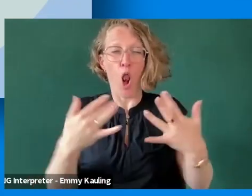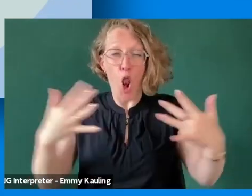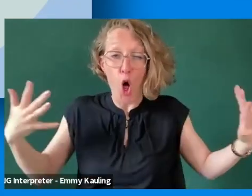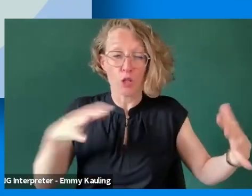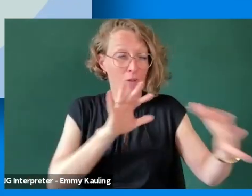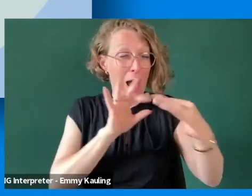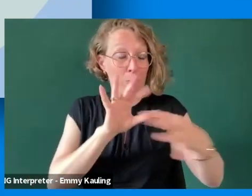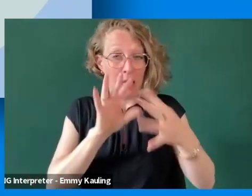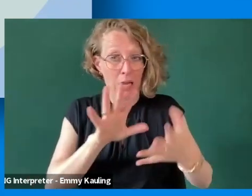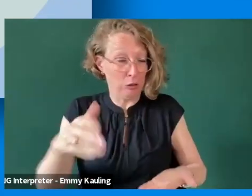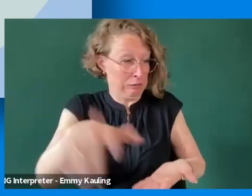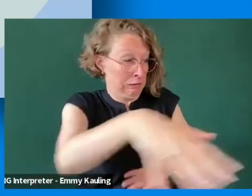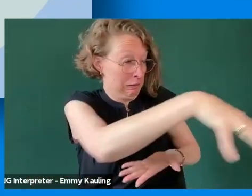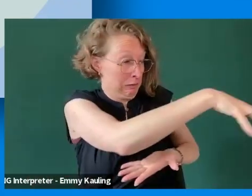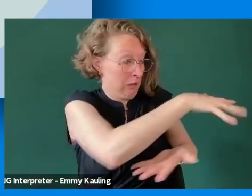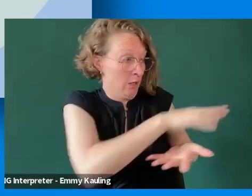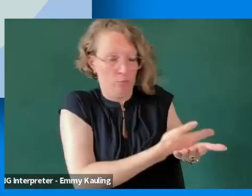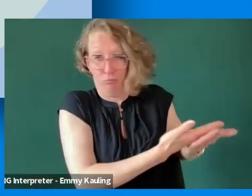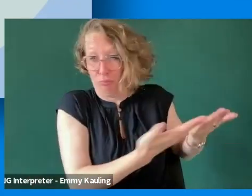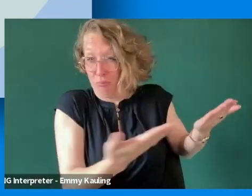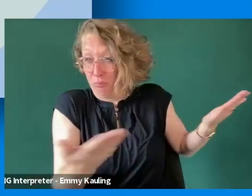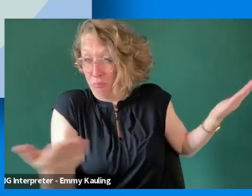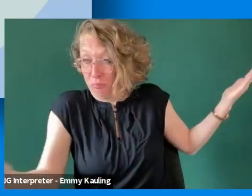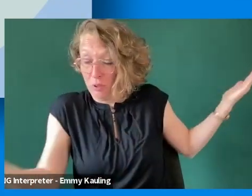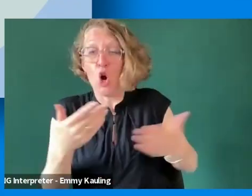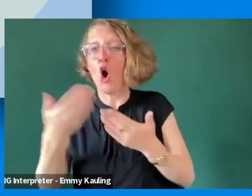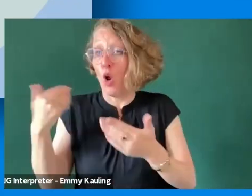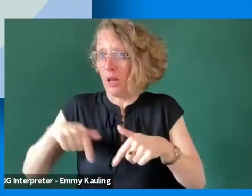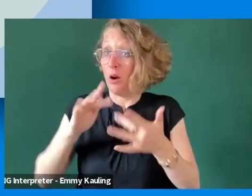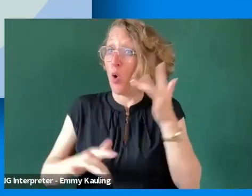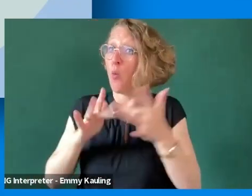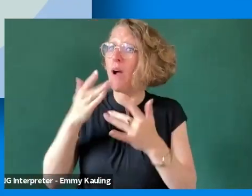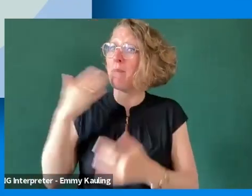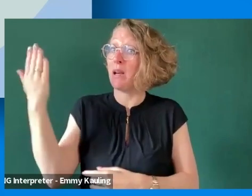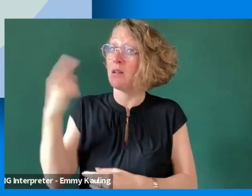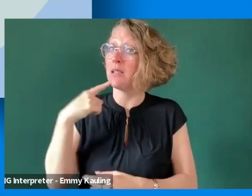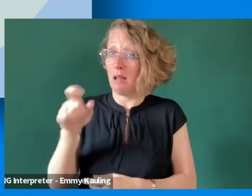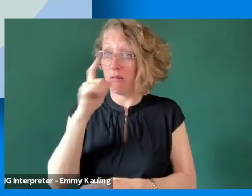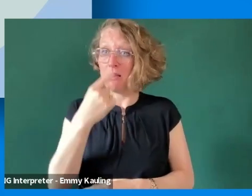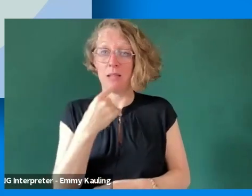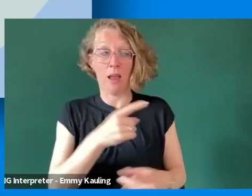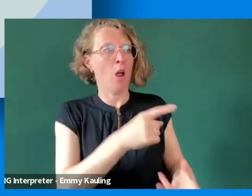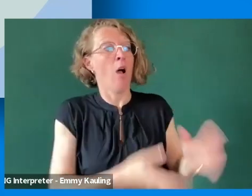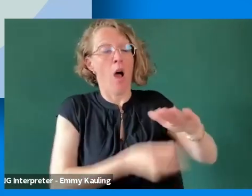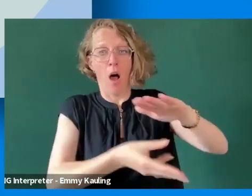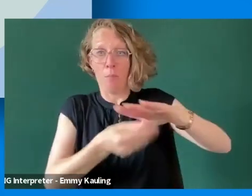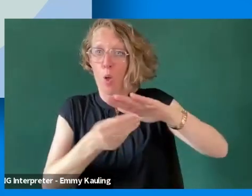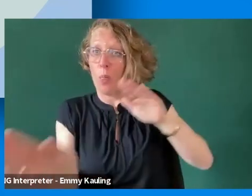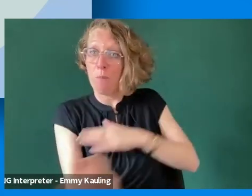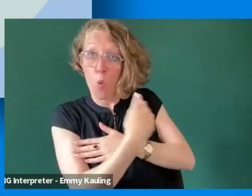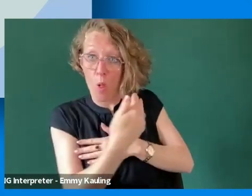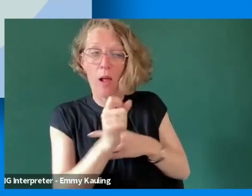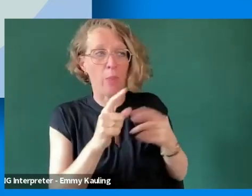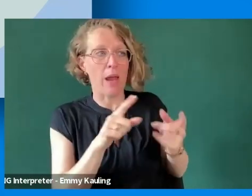and feedback to be applied to. I mentioned it earlier in this webinar that could allow you to do a thematic analysis of the kinds of feedback points